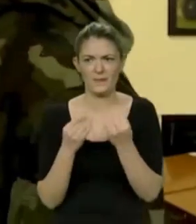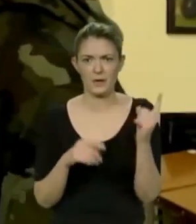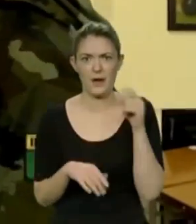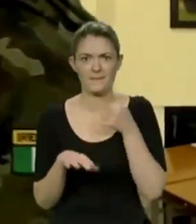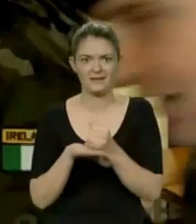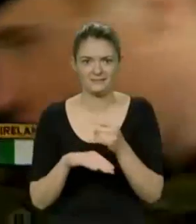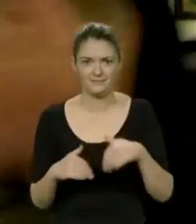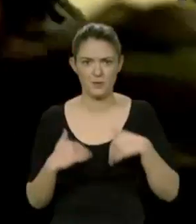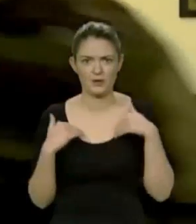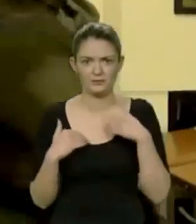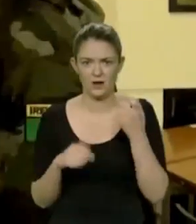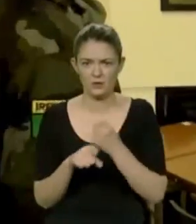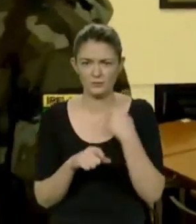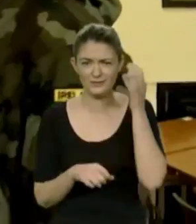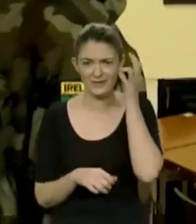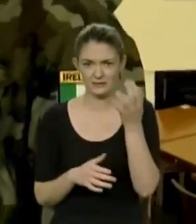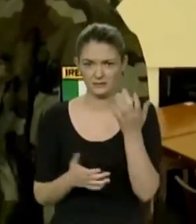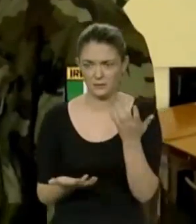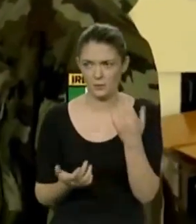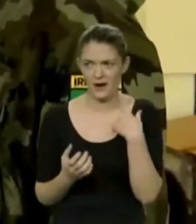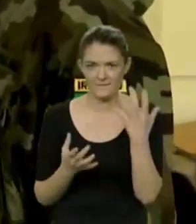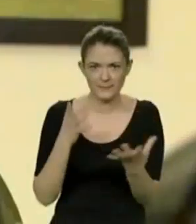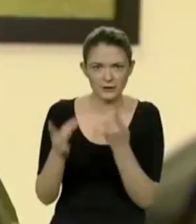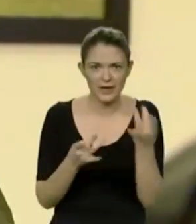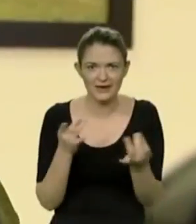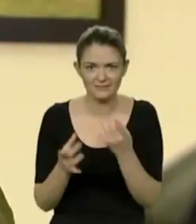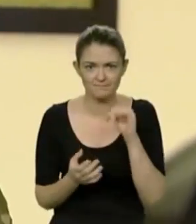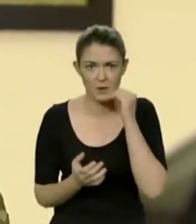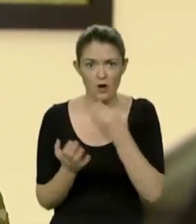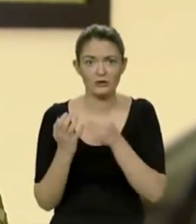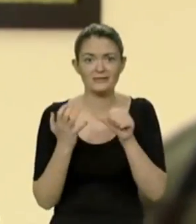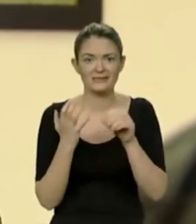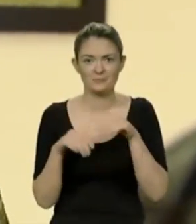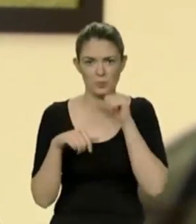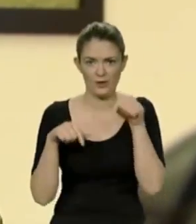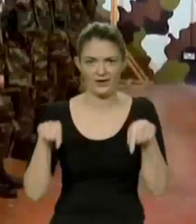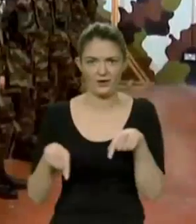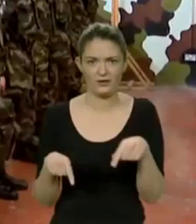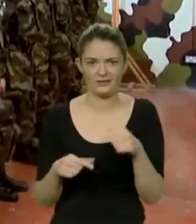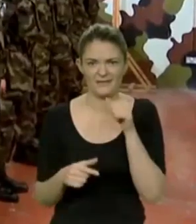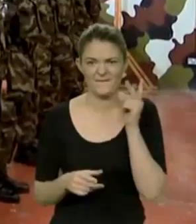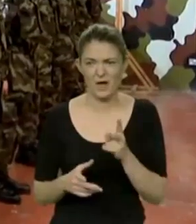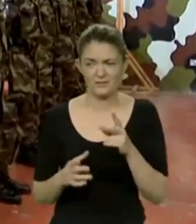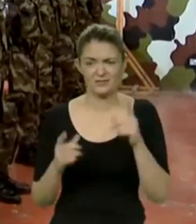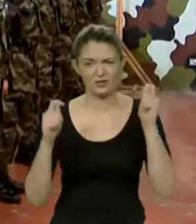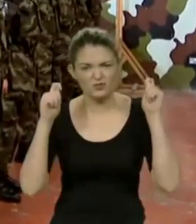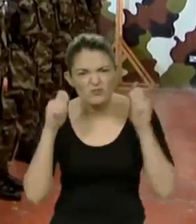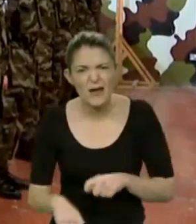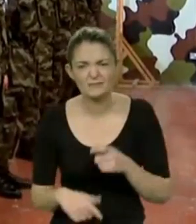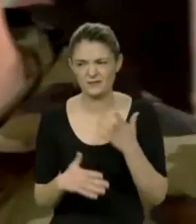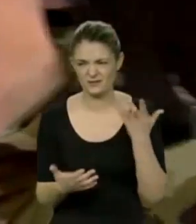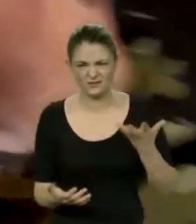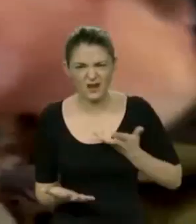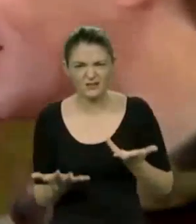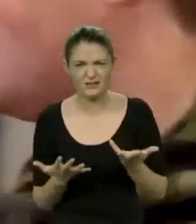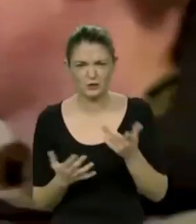in here this morning, and it's not hard to guess what I would have checked, is it? Because the other 6 people weren't here, you said fuck it. It's atrocious.